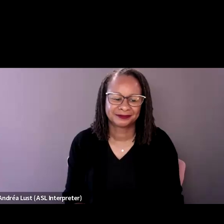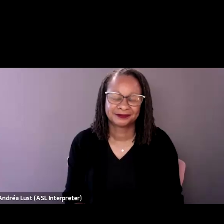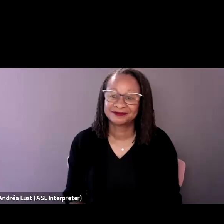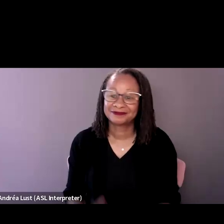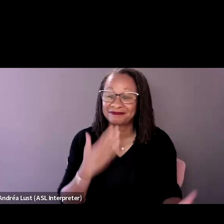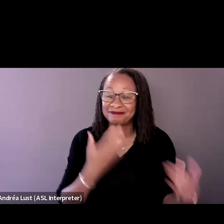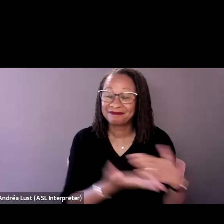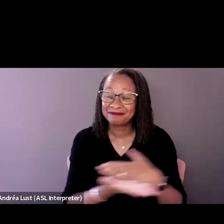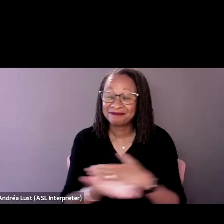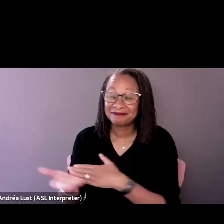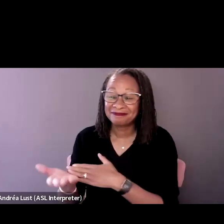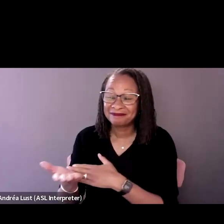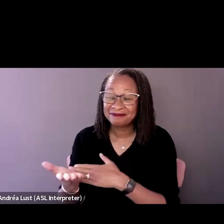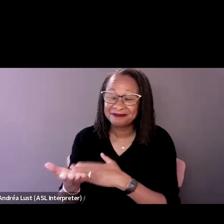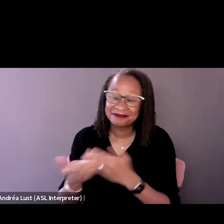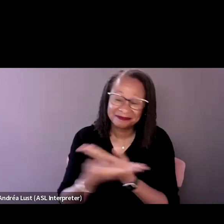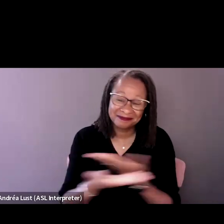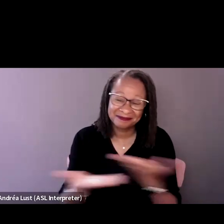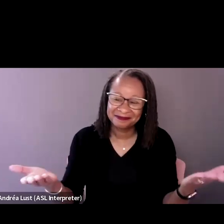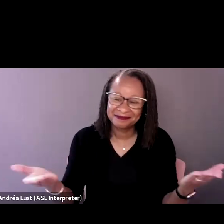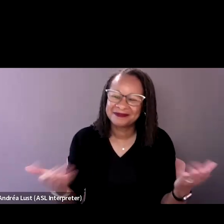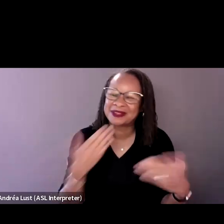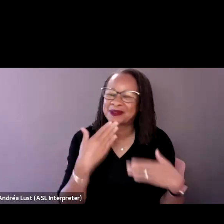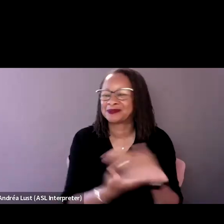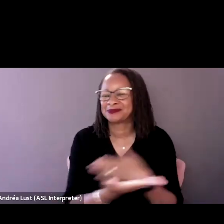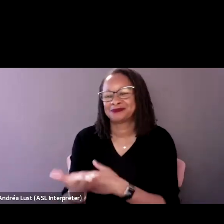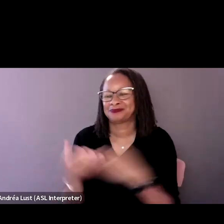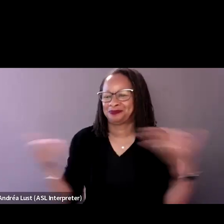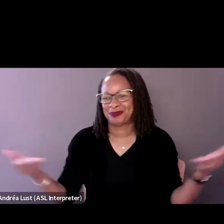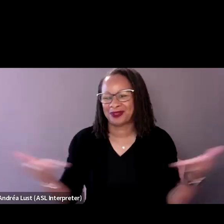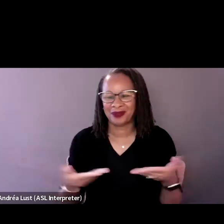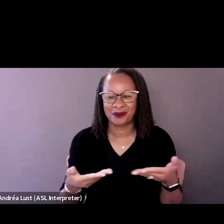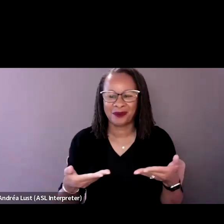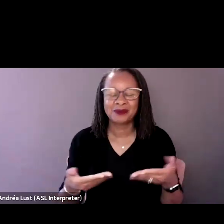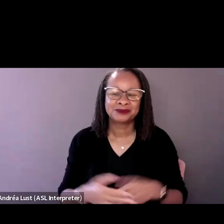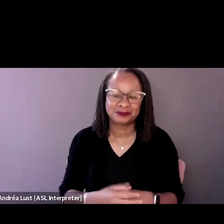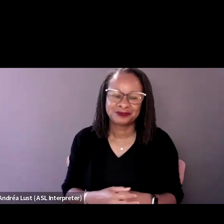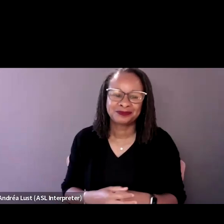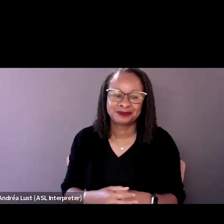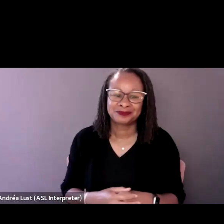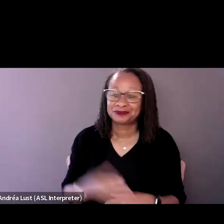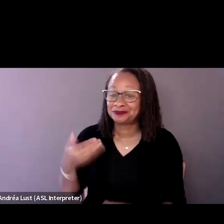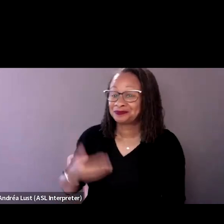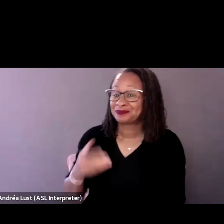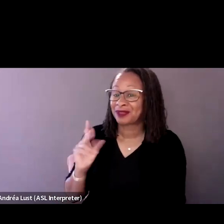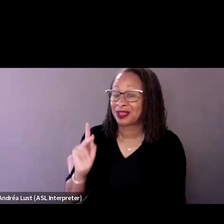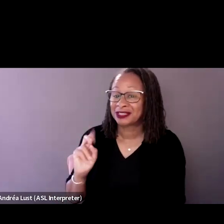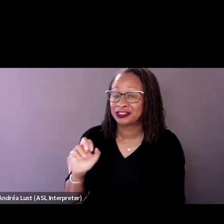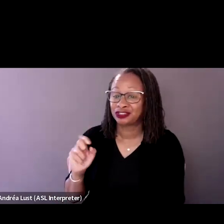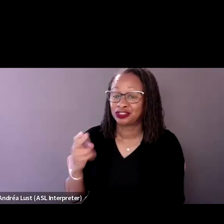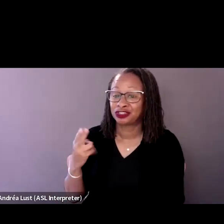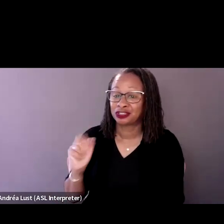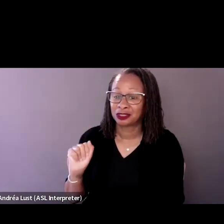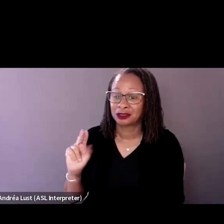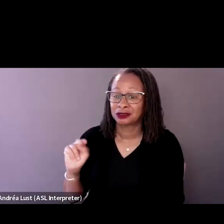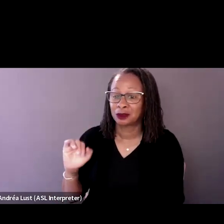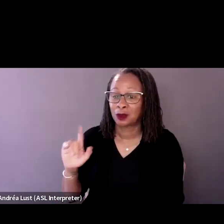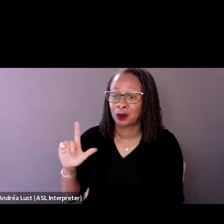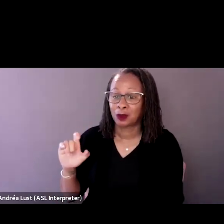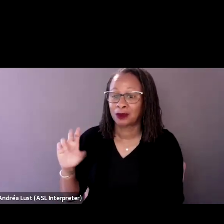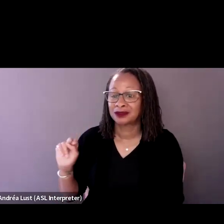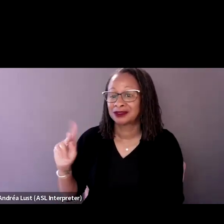Good morning, everyone. Good morning and welcome. My name is Keisha Nicole Knight, and I